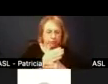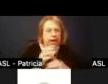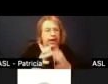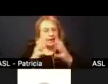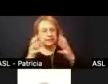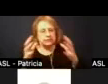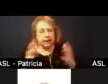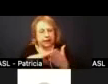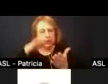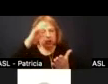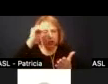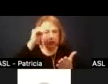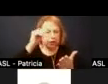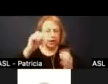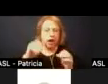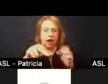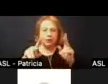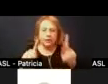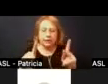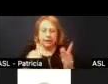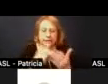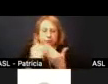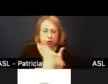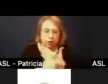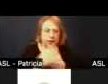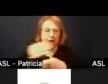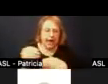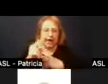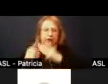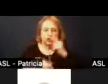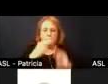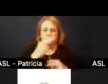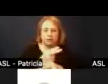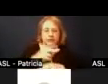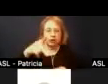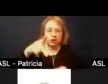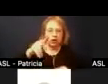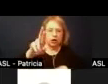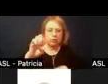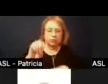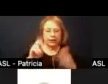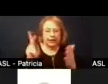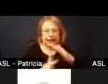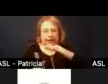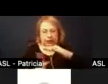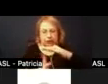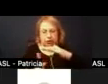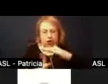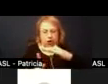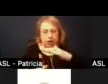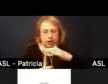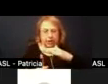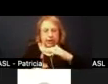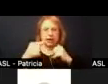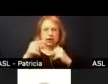program and our universal pre-k planning and implementation grant so uh document